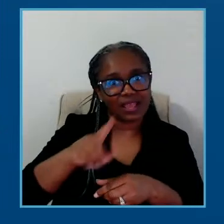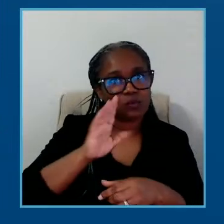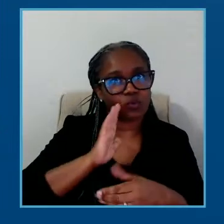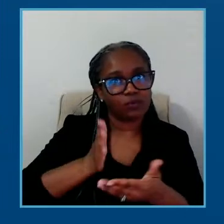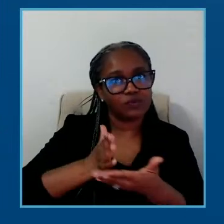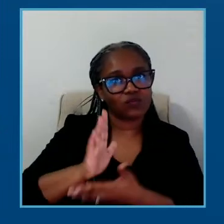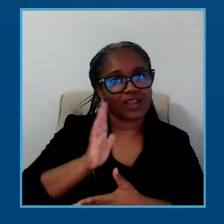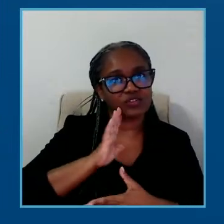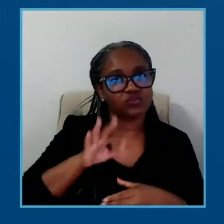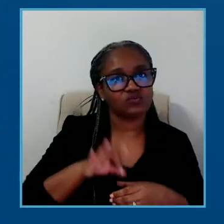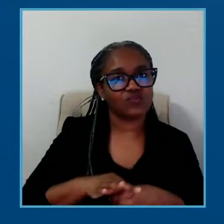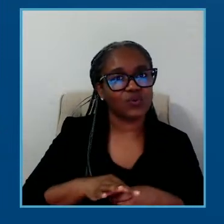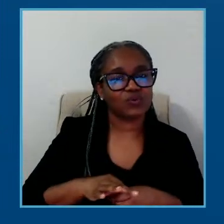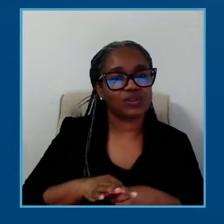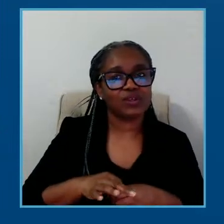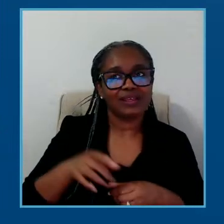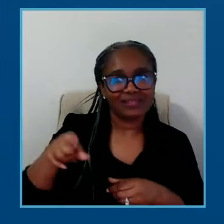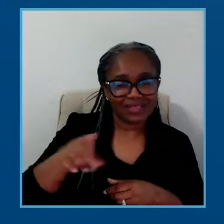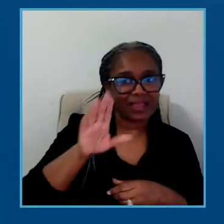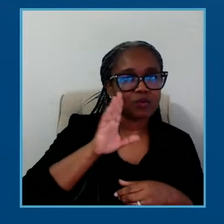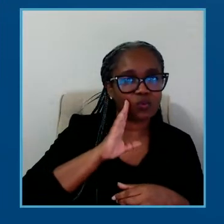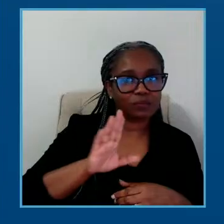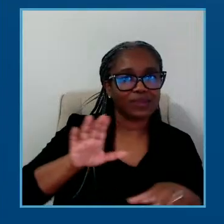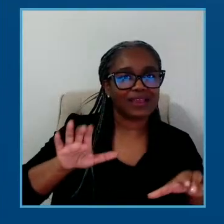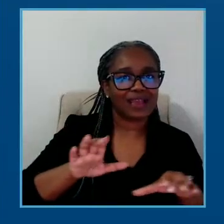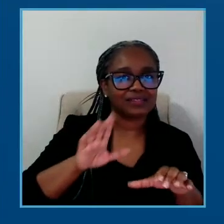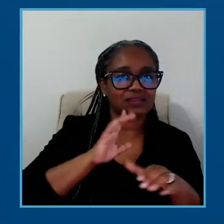will be acting on behalf of the DNC.